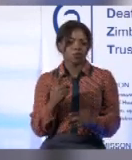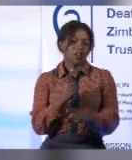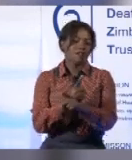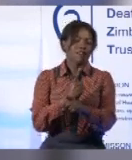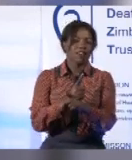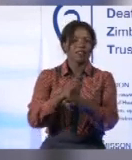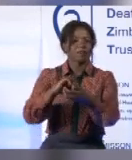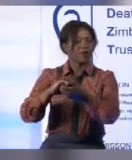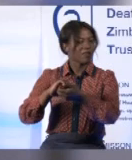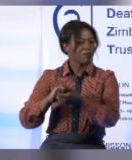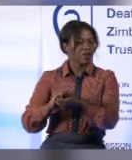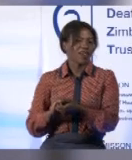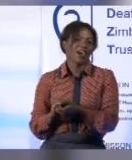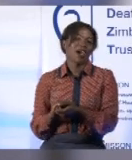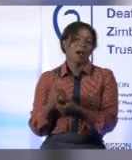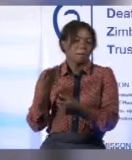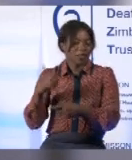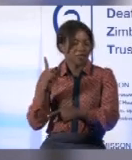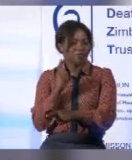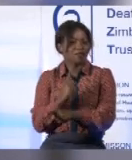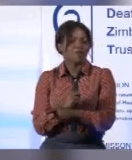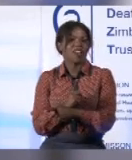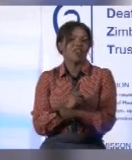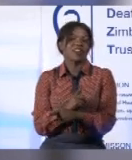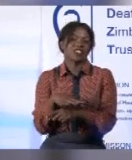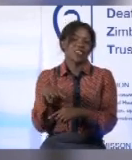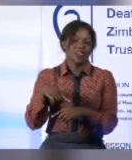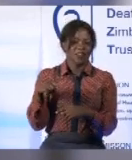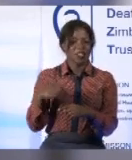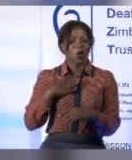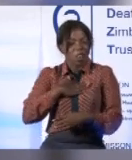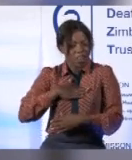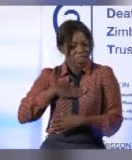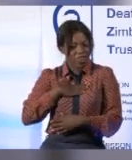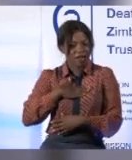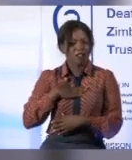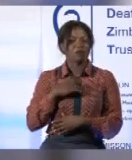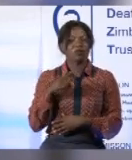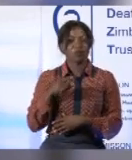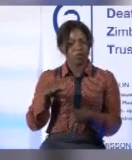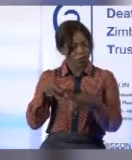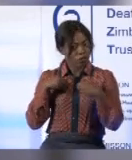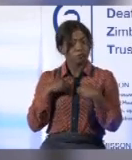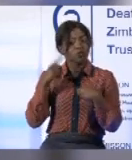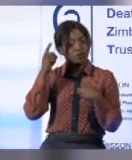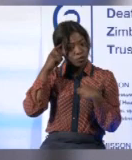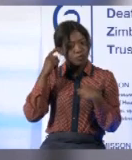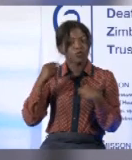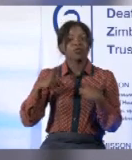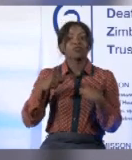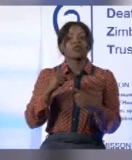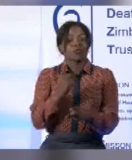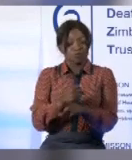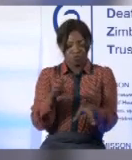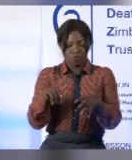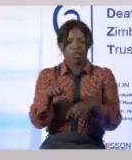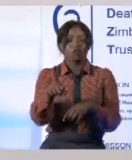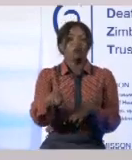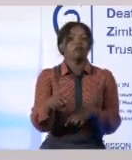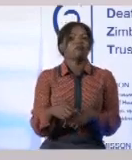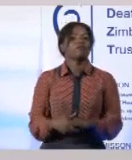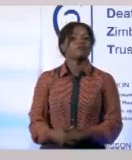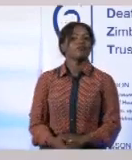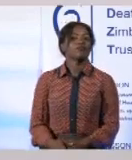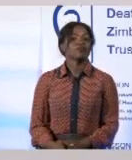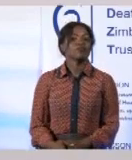friends, best friends. At the end, then we started dating. So she accepted me as who I am, and I also accepted you. So yeah, I do have a girlfriend. So when